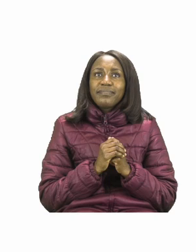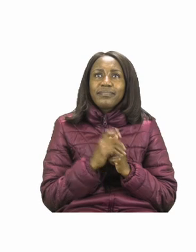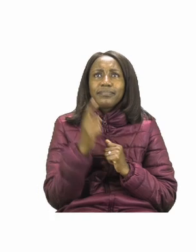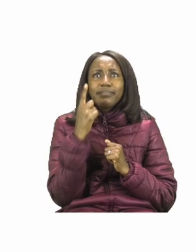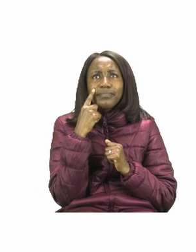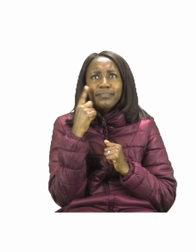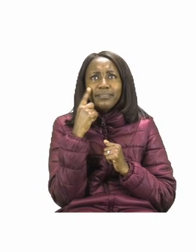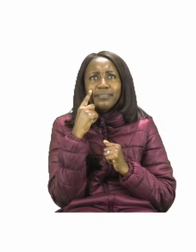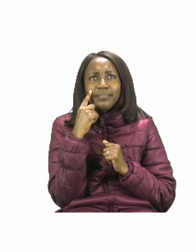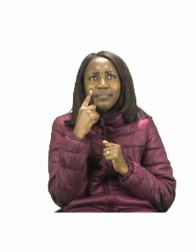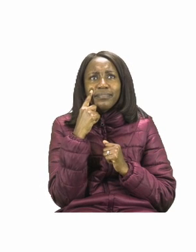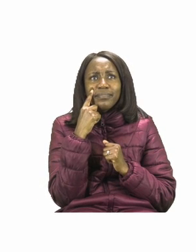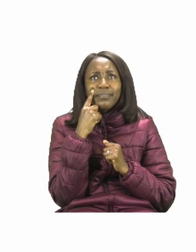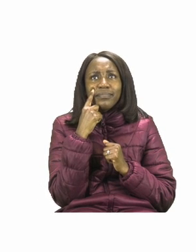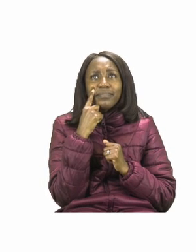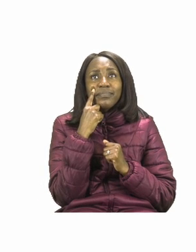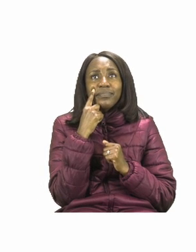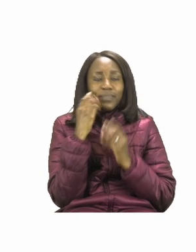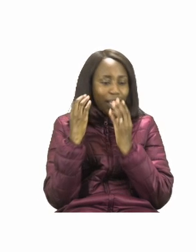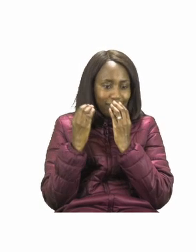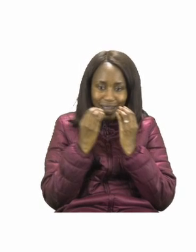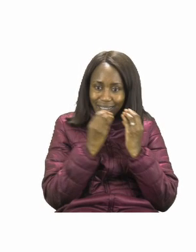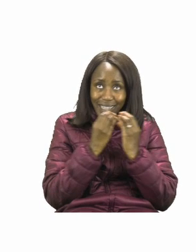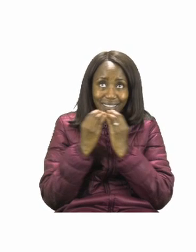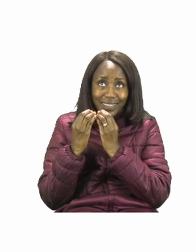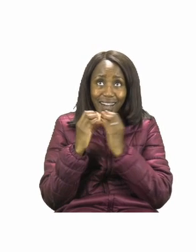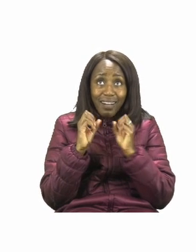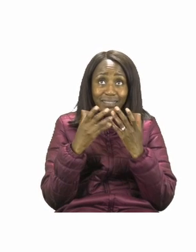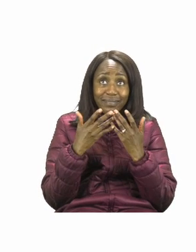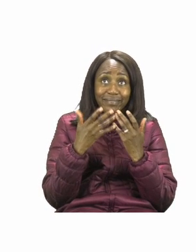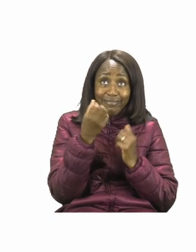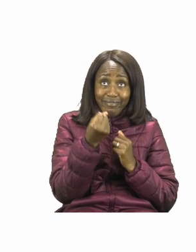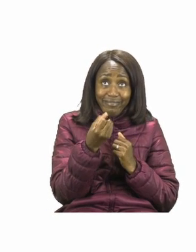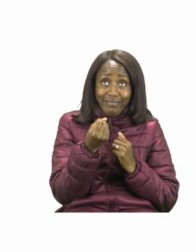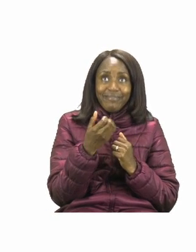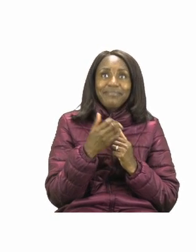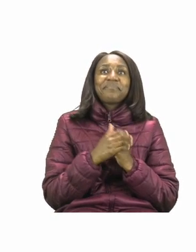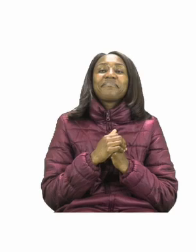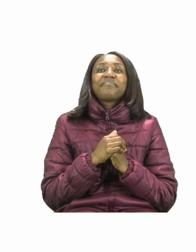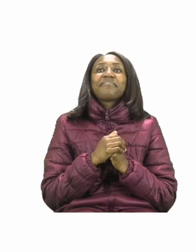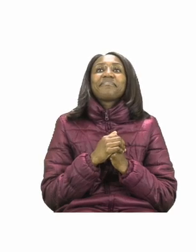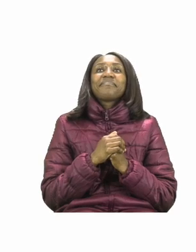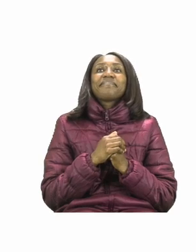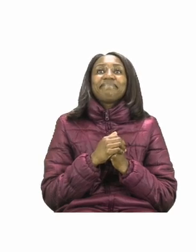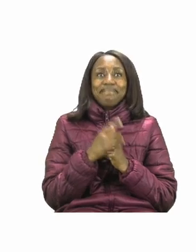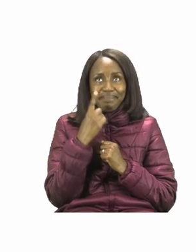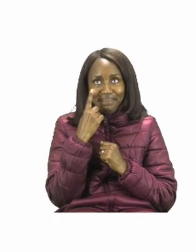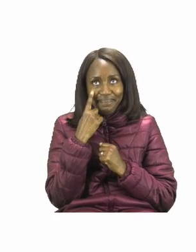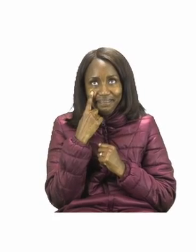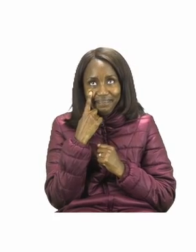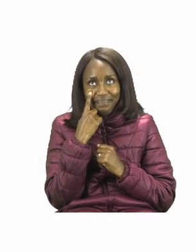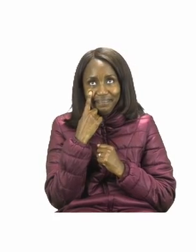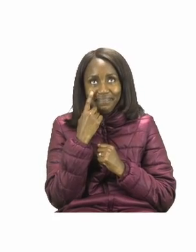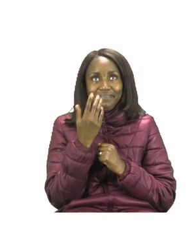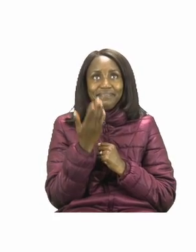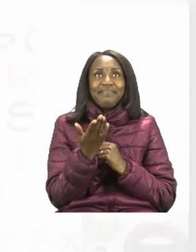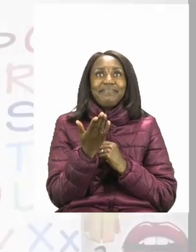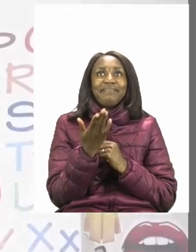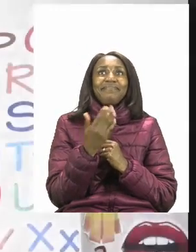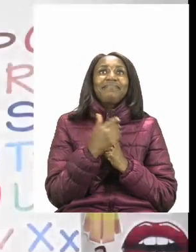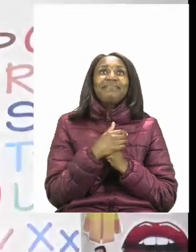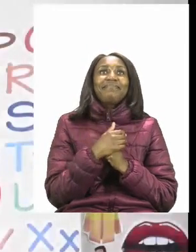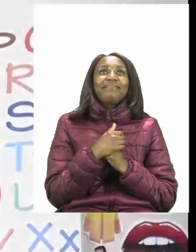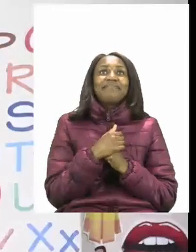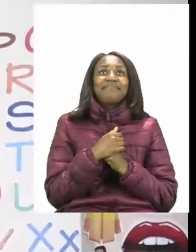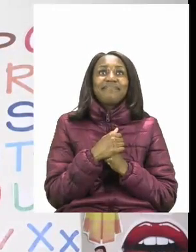how much of the watermelon is left. So let's take a look at the board so we can show you